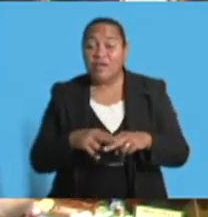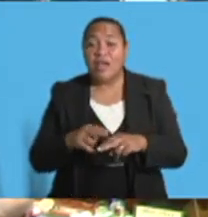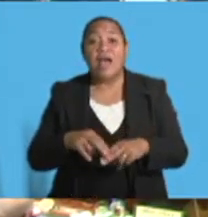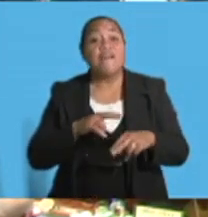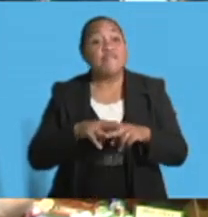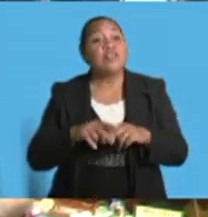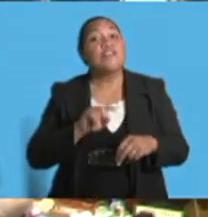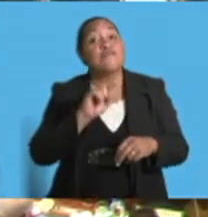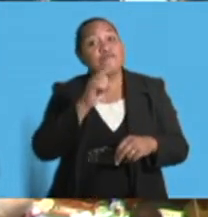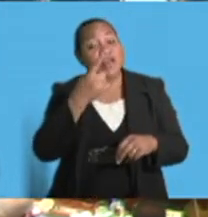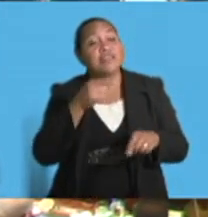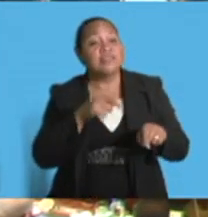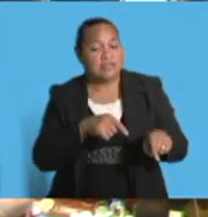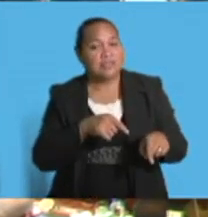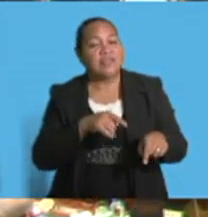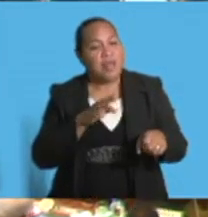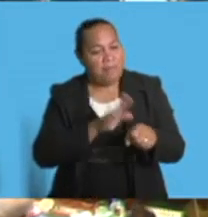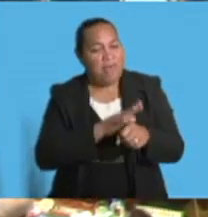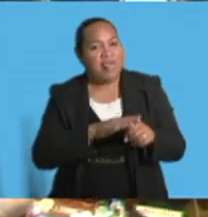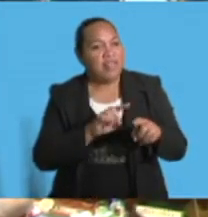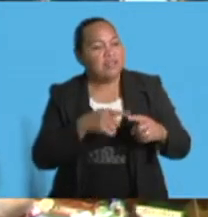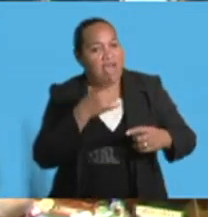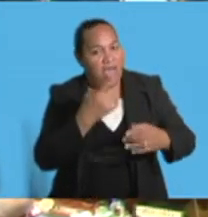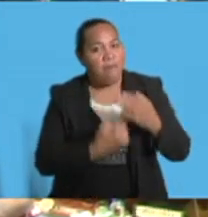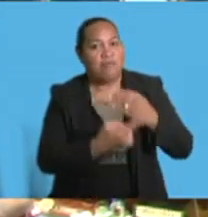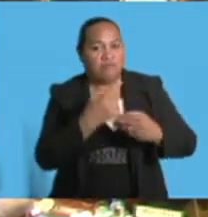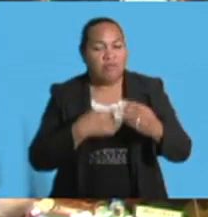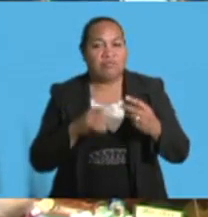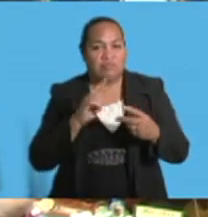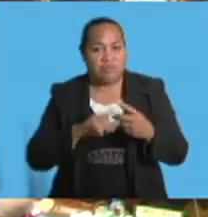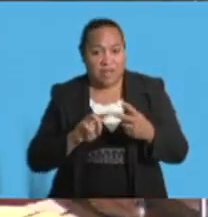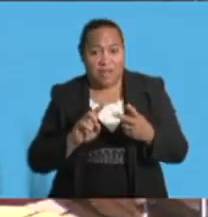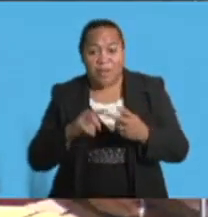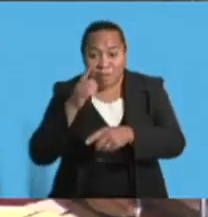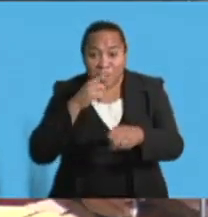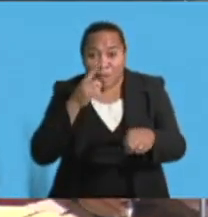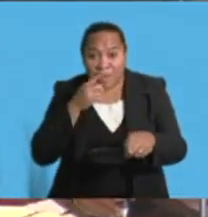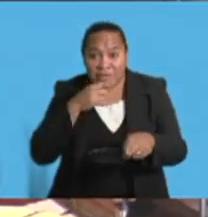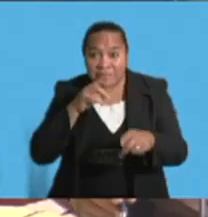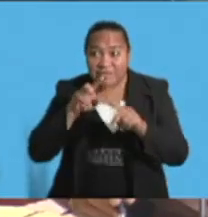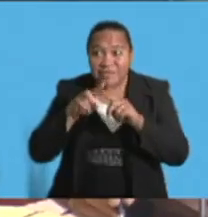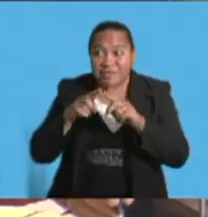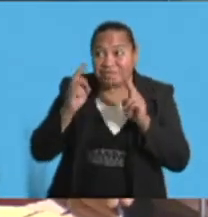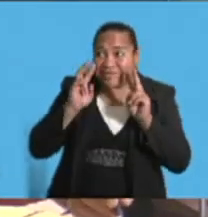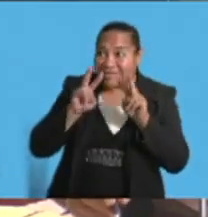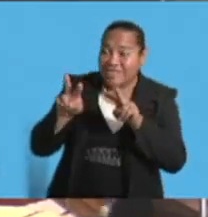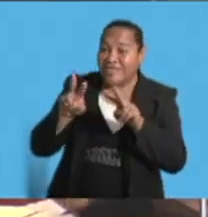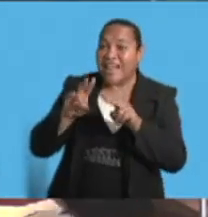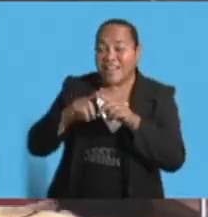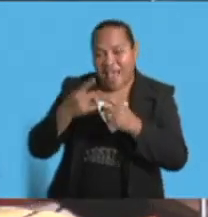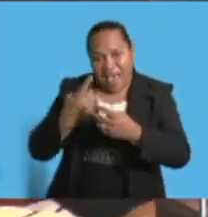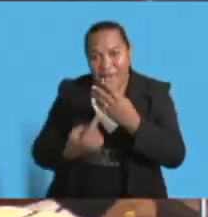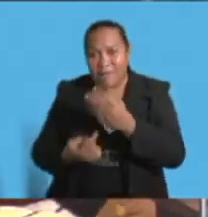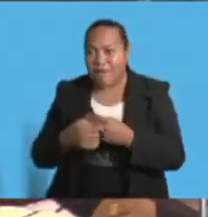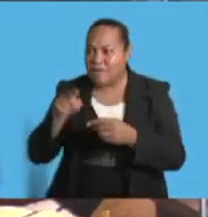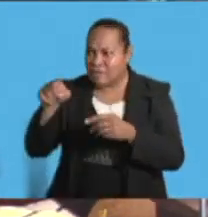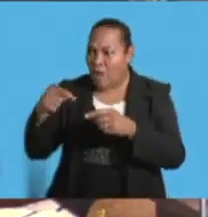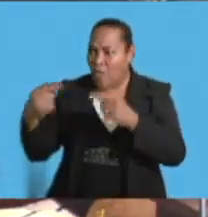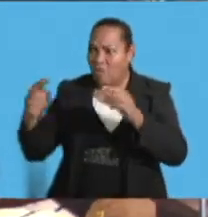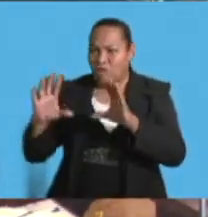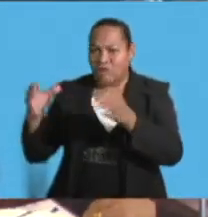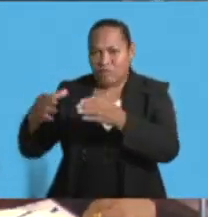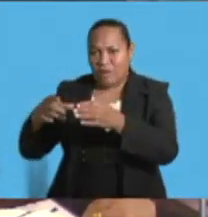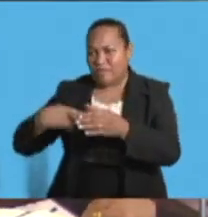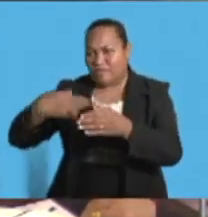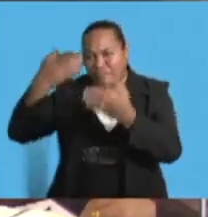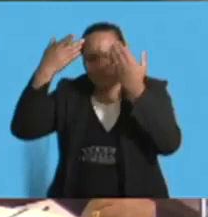First government that makes things happen. The people of Fiji see things happen. And then we have the opposition members who don't